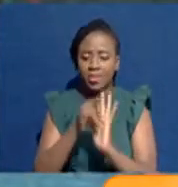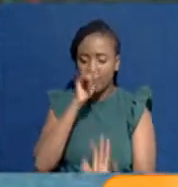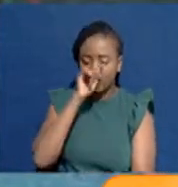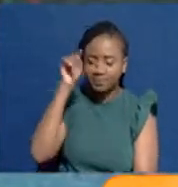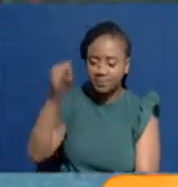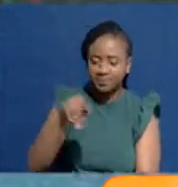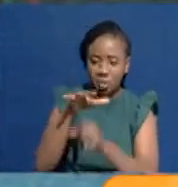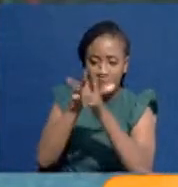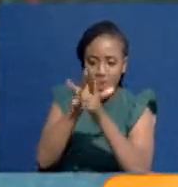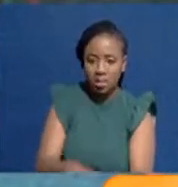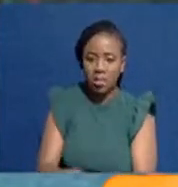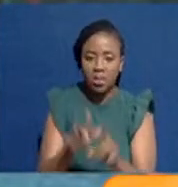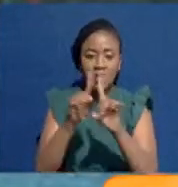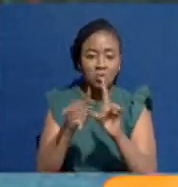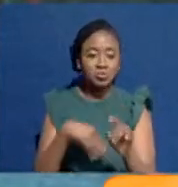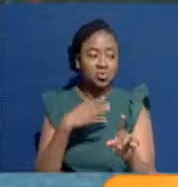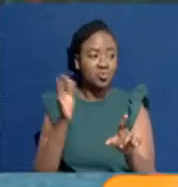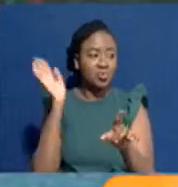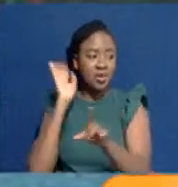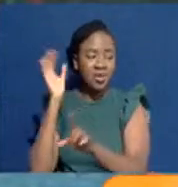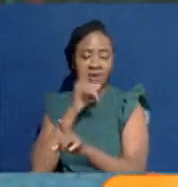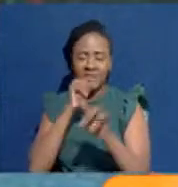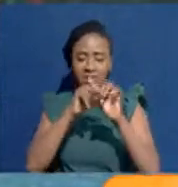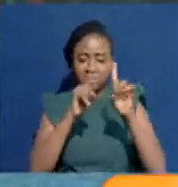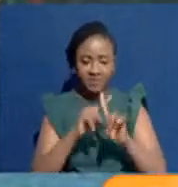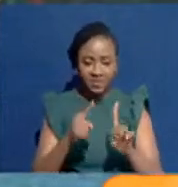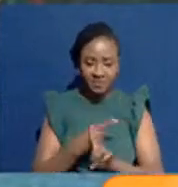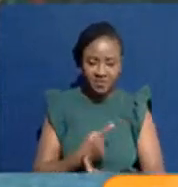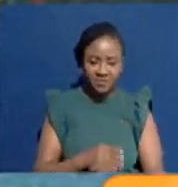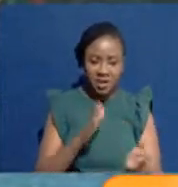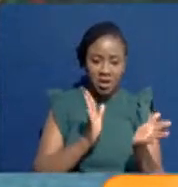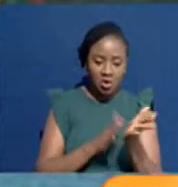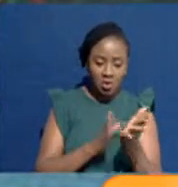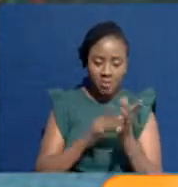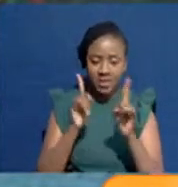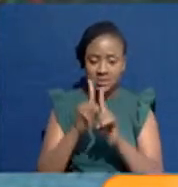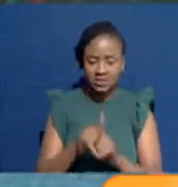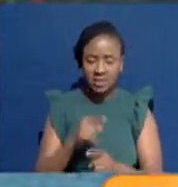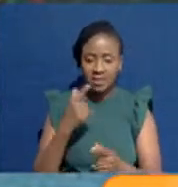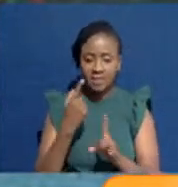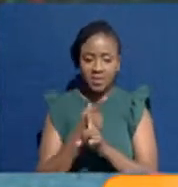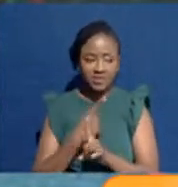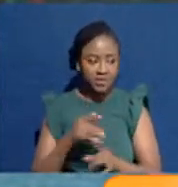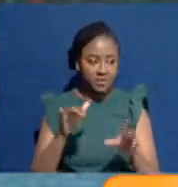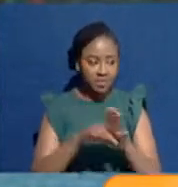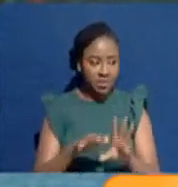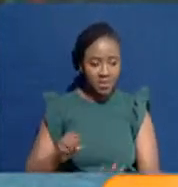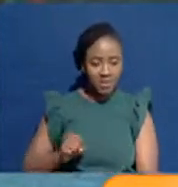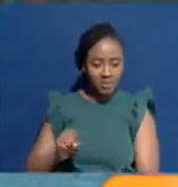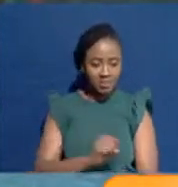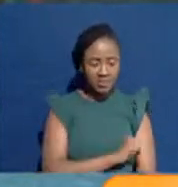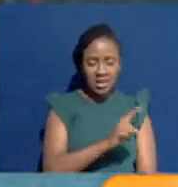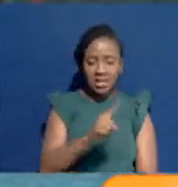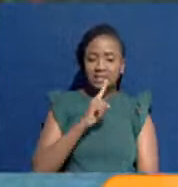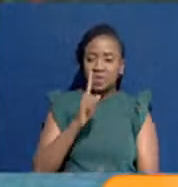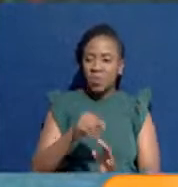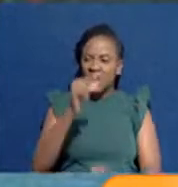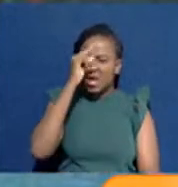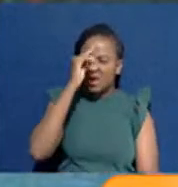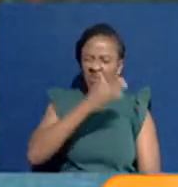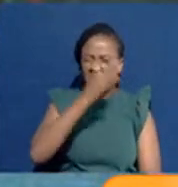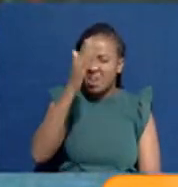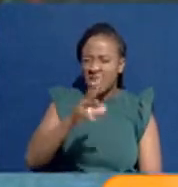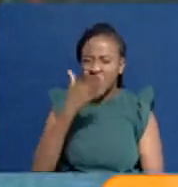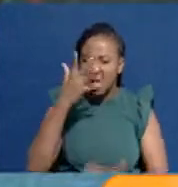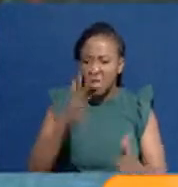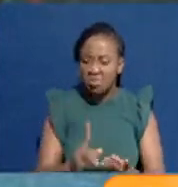And you see, some of the comments you hear that the majority whip and even some members from Senate, that government will never lose. Another one